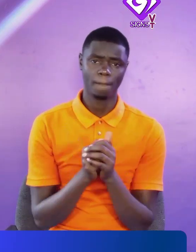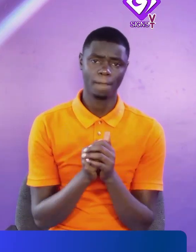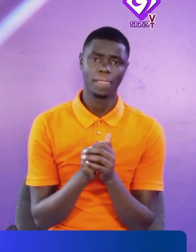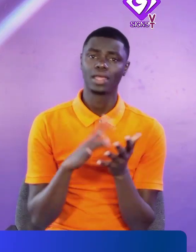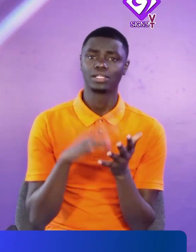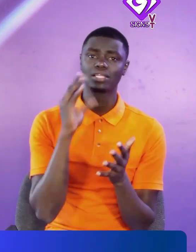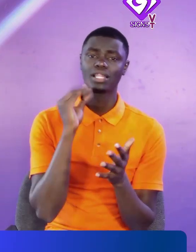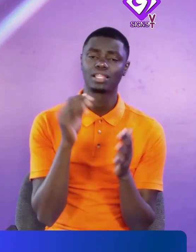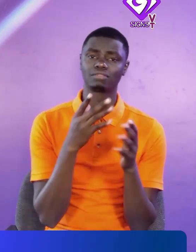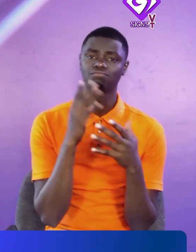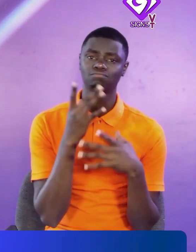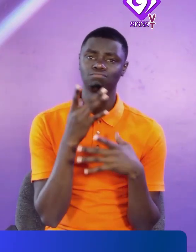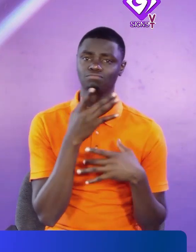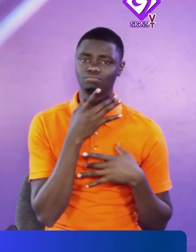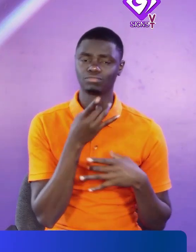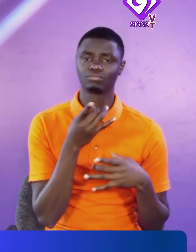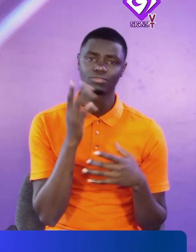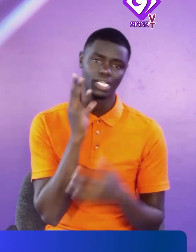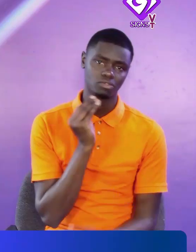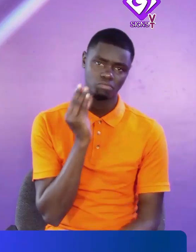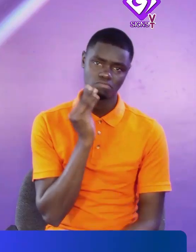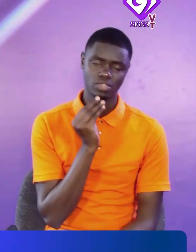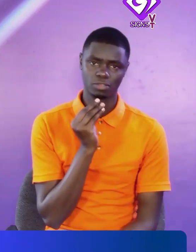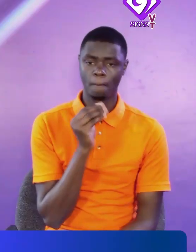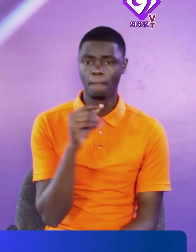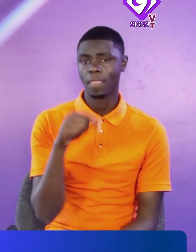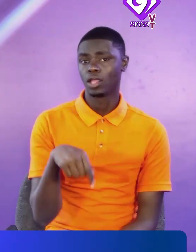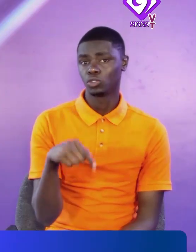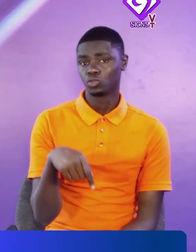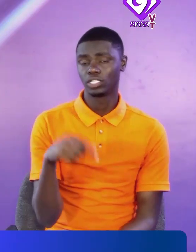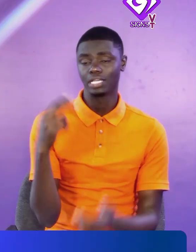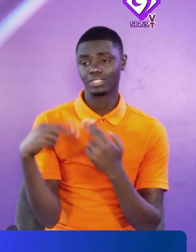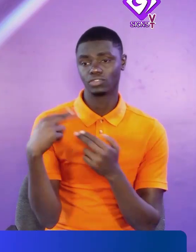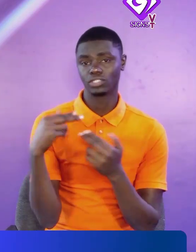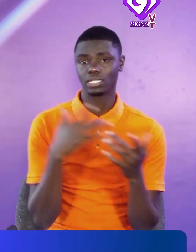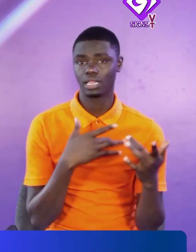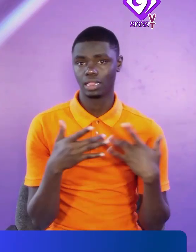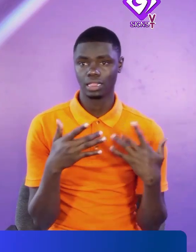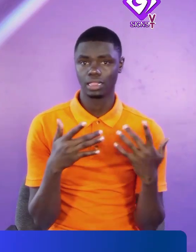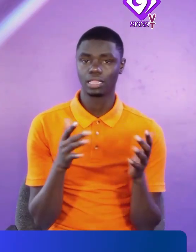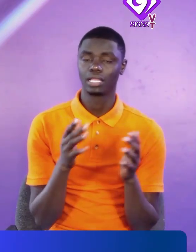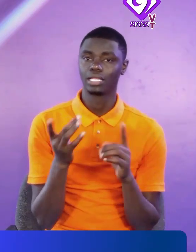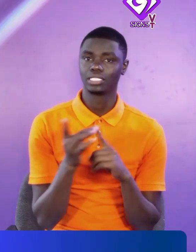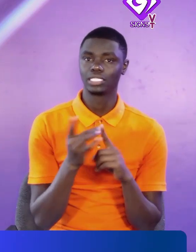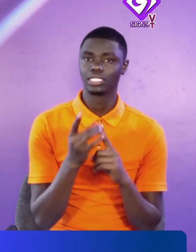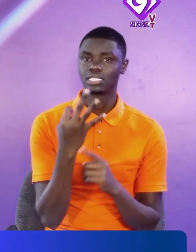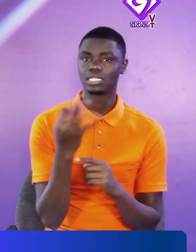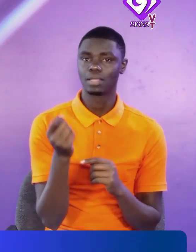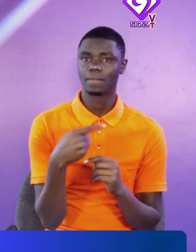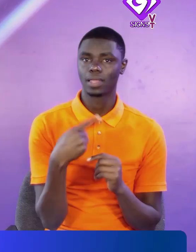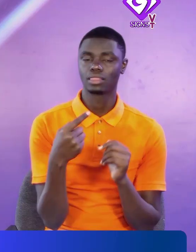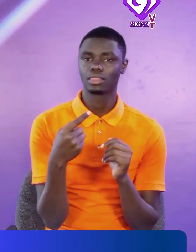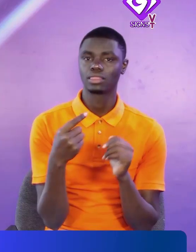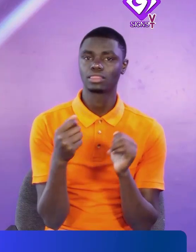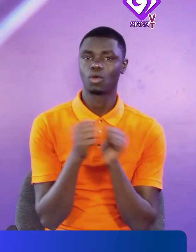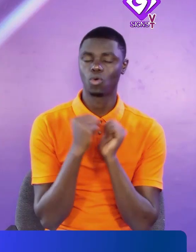experience as far as life is concerned. Now, today, as far as history is concerned, on the Friday the 3rd of October, you have now gained